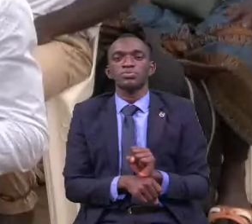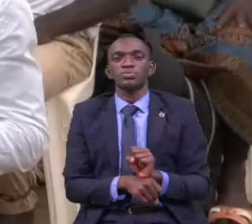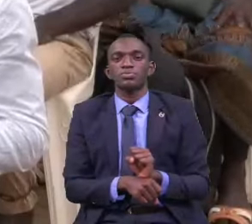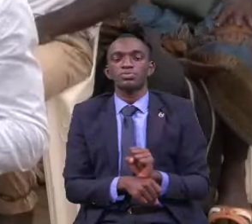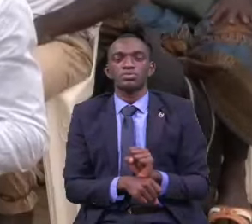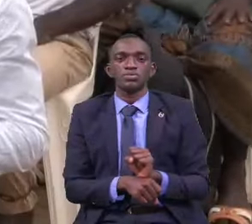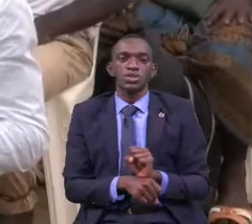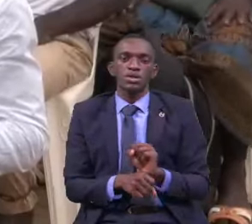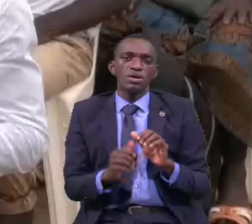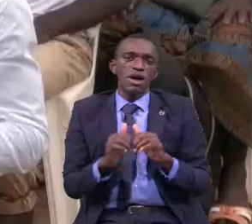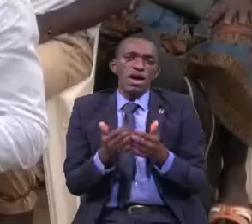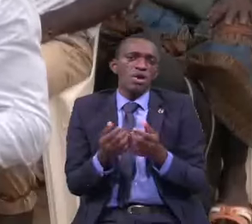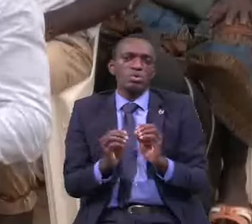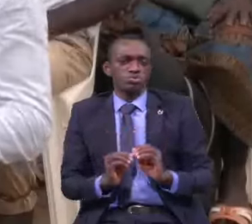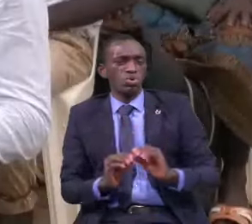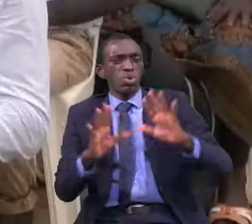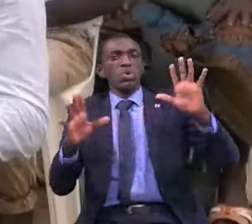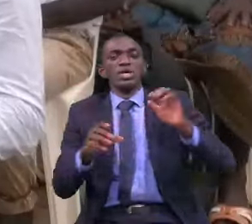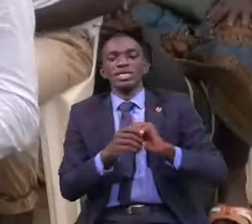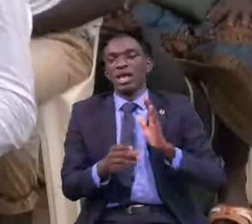How do we glow in our pursuit?